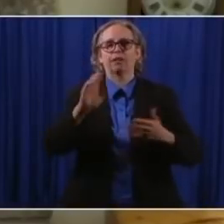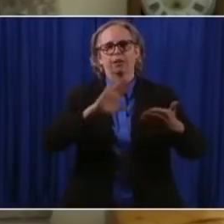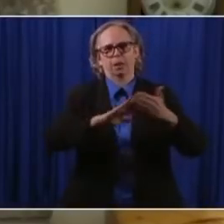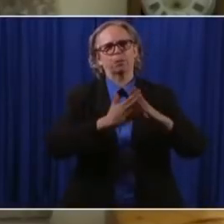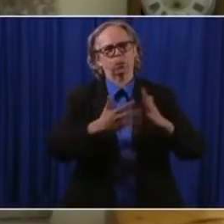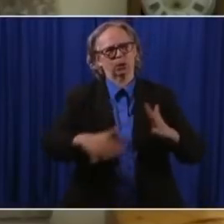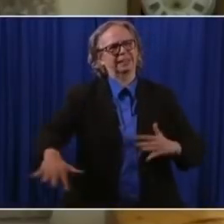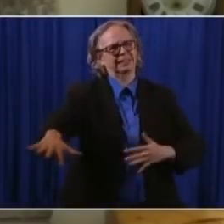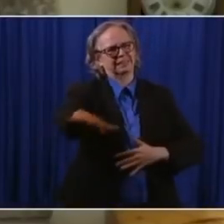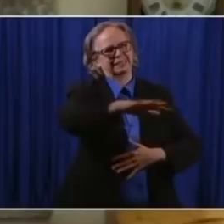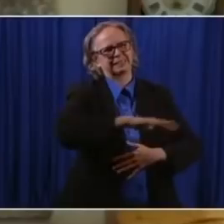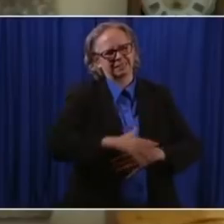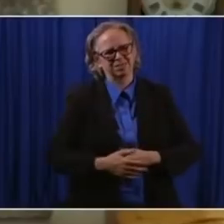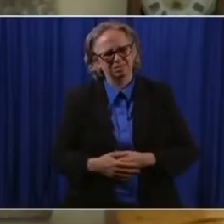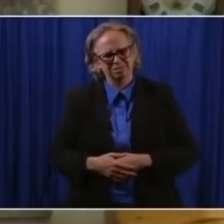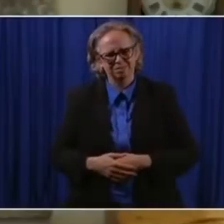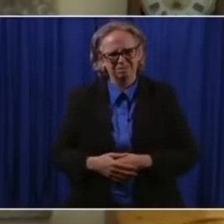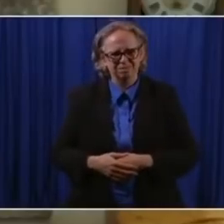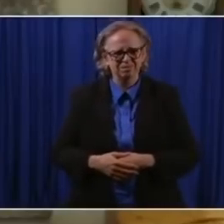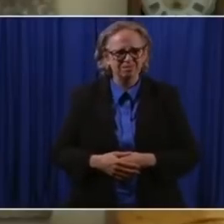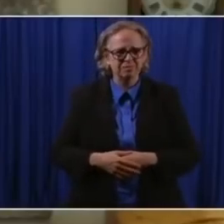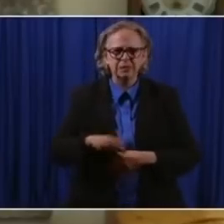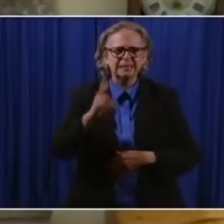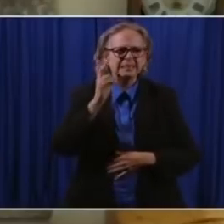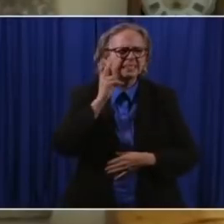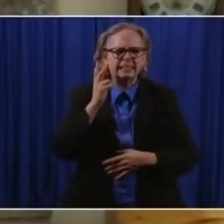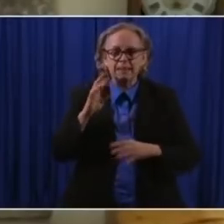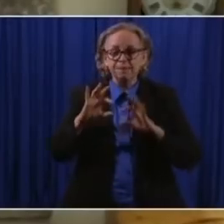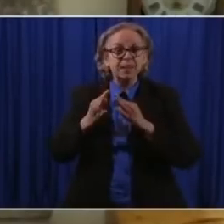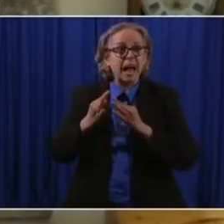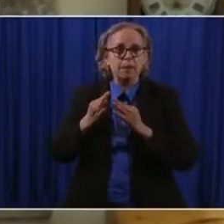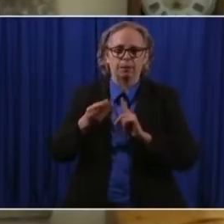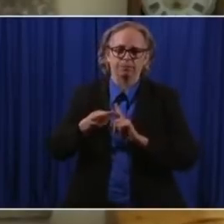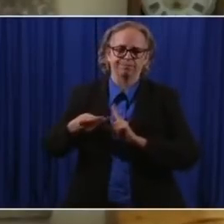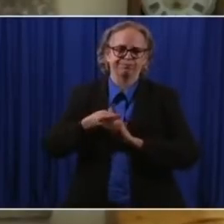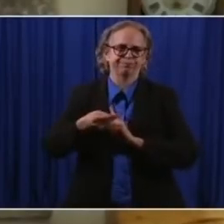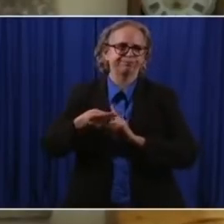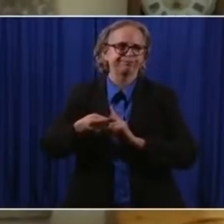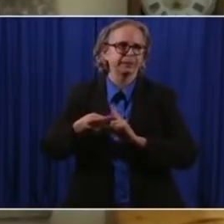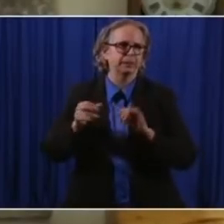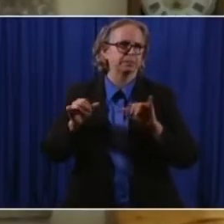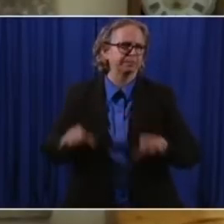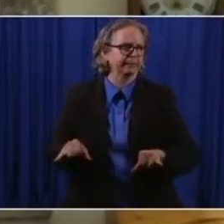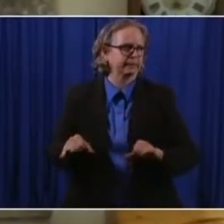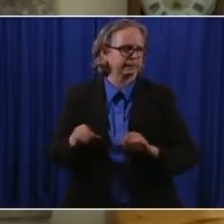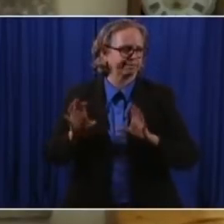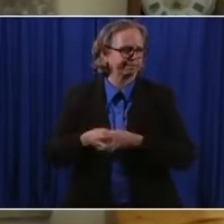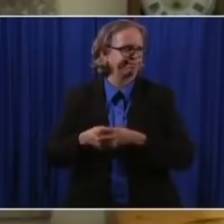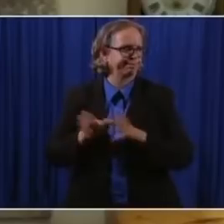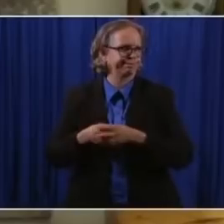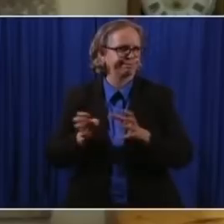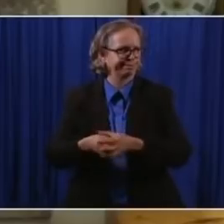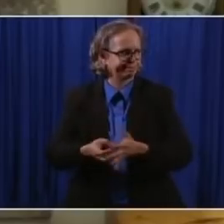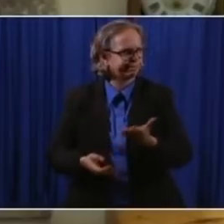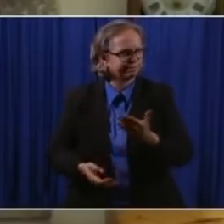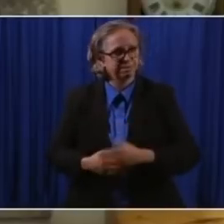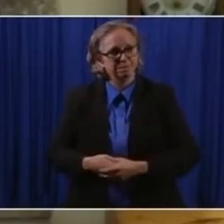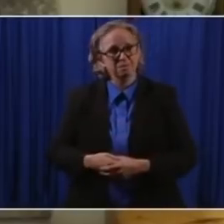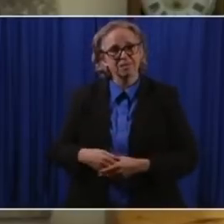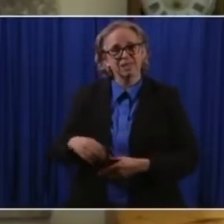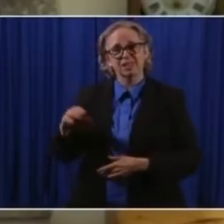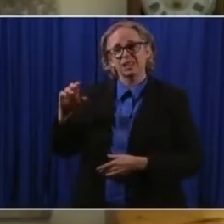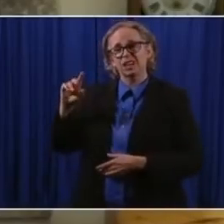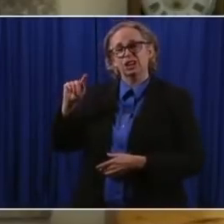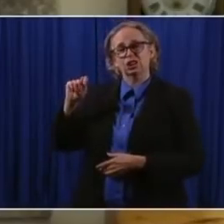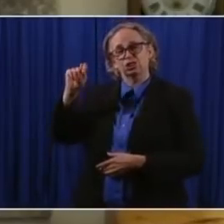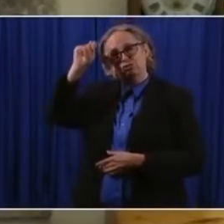they're seeing household transmissions. Trumbull County, unfortunately, is returning back to red this week. The county went from an average of 9